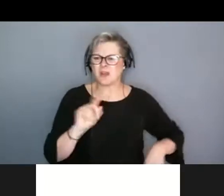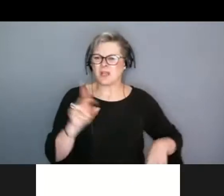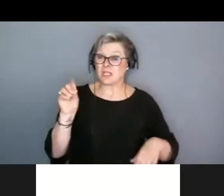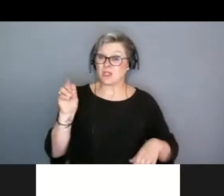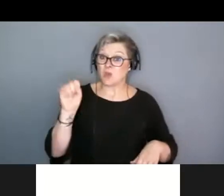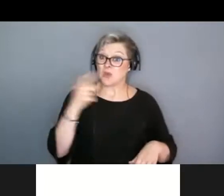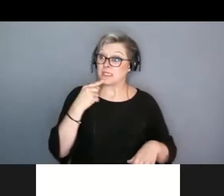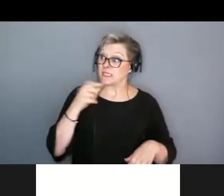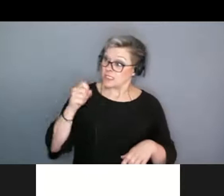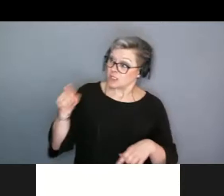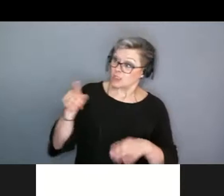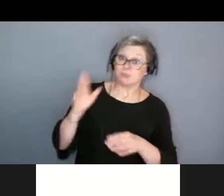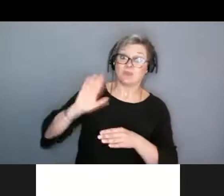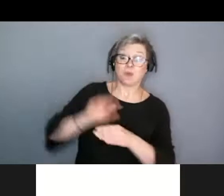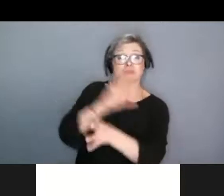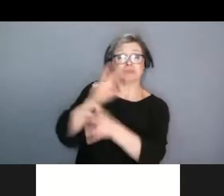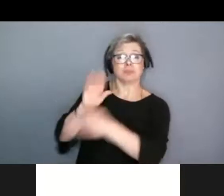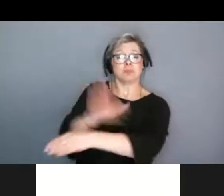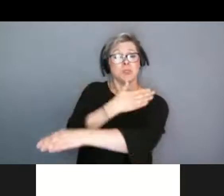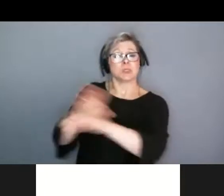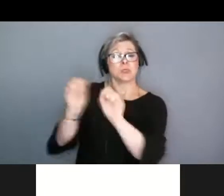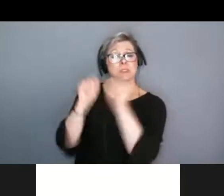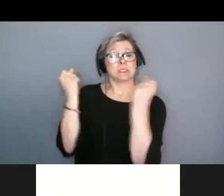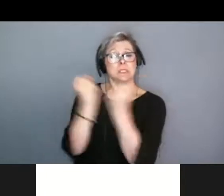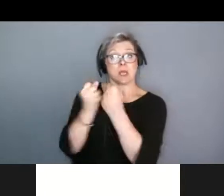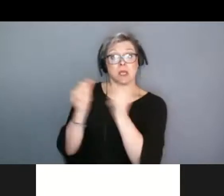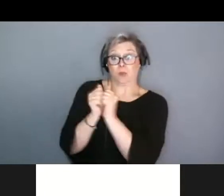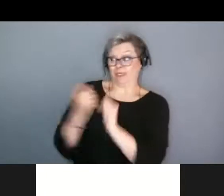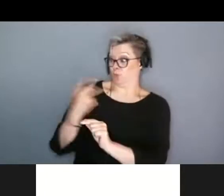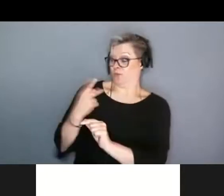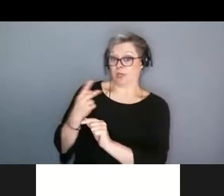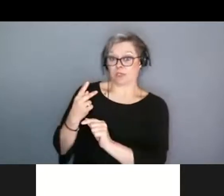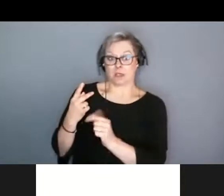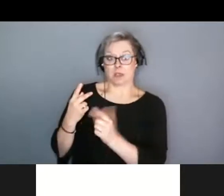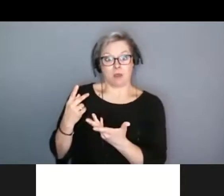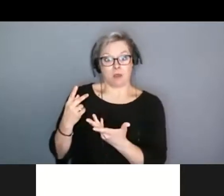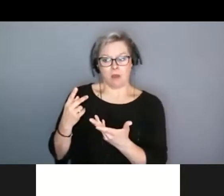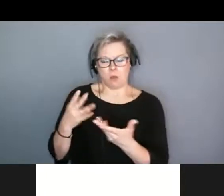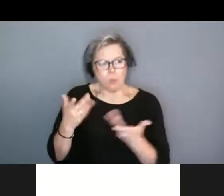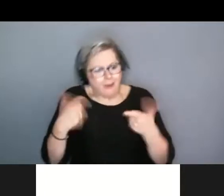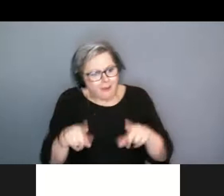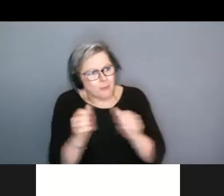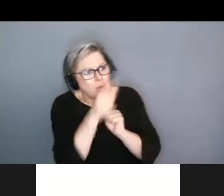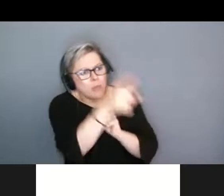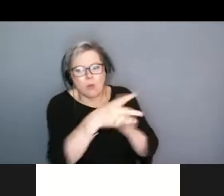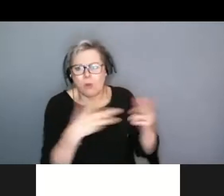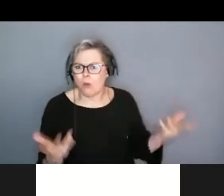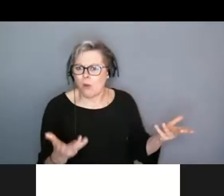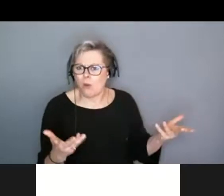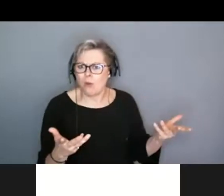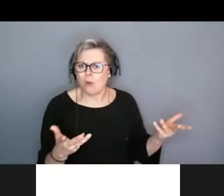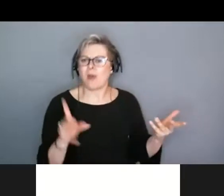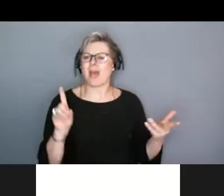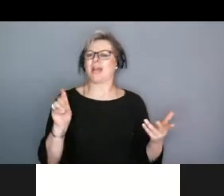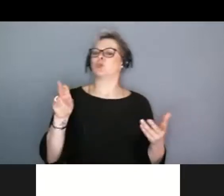in the musical society with us." Well, whatever happened with her? So Doris then